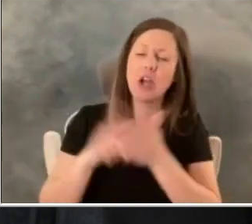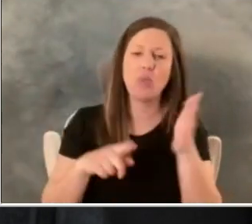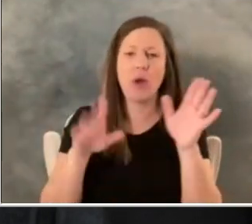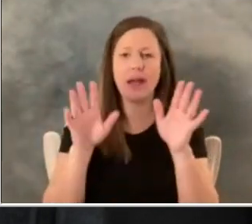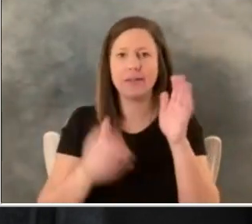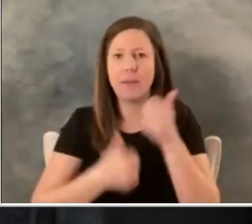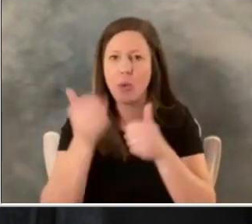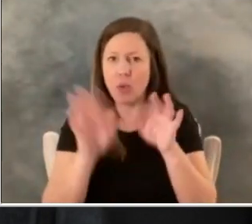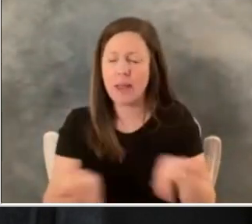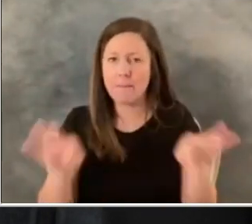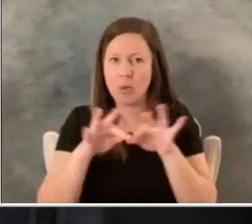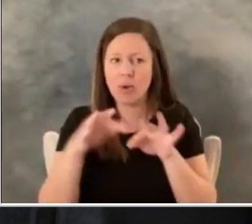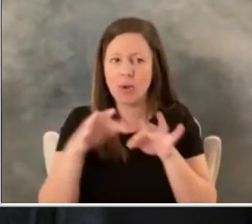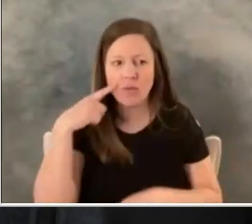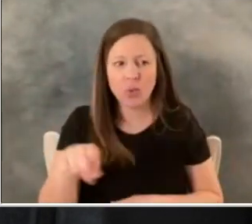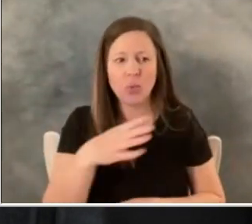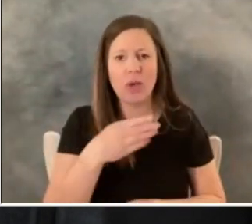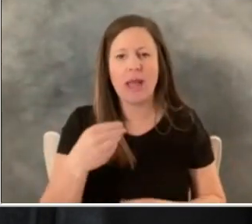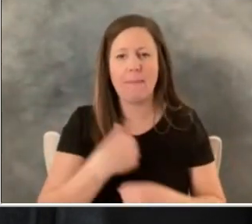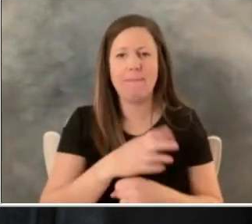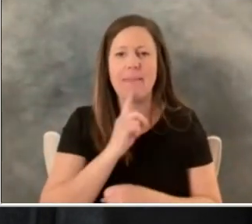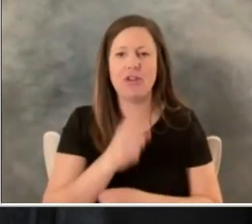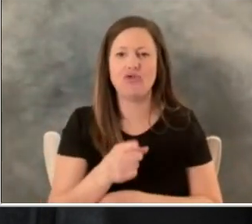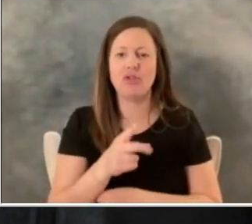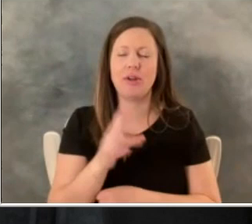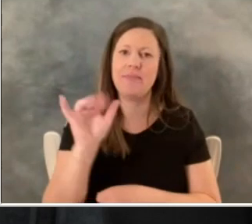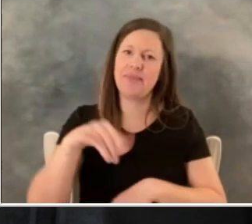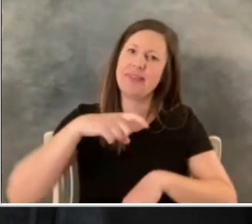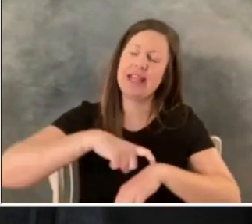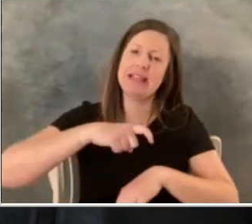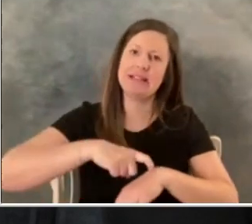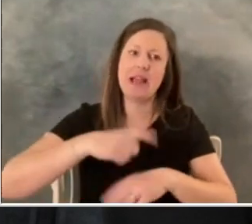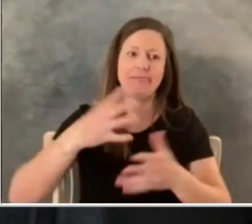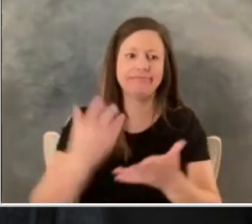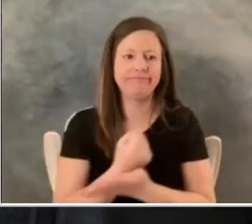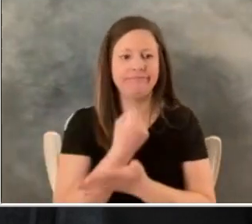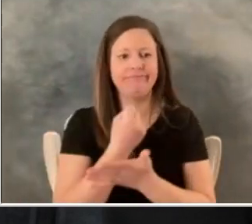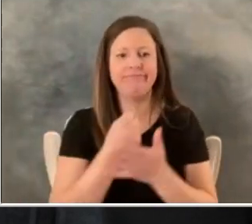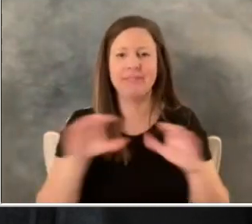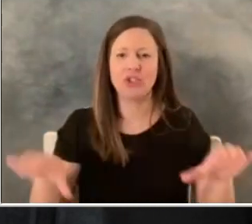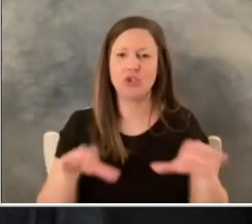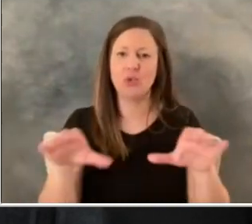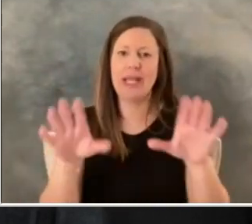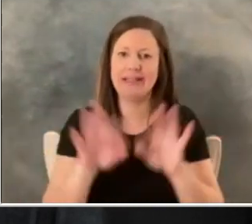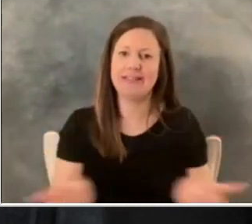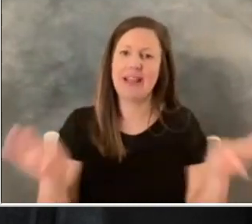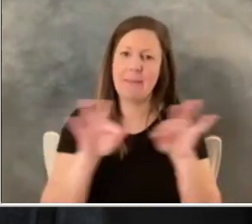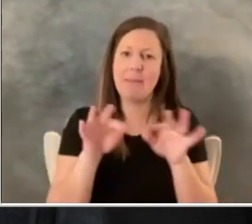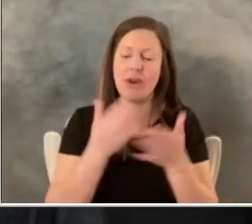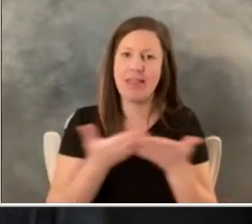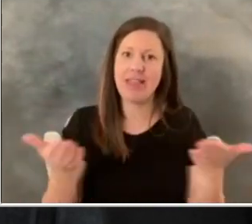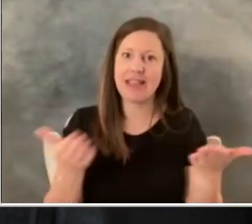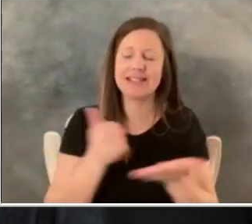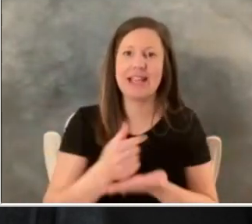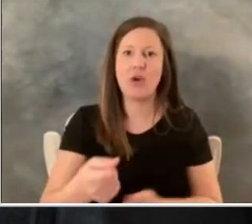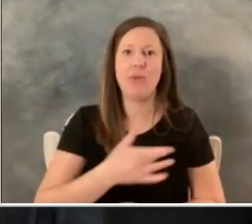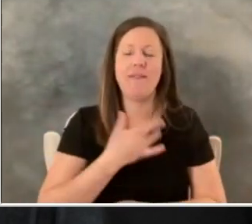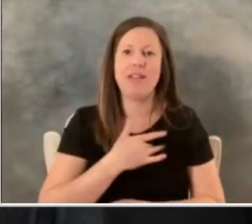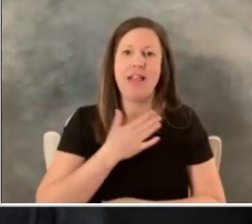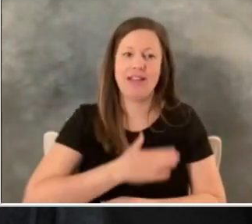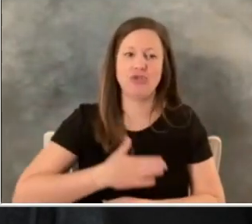make sure that you're spending that time, doing those things that bring you enjoyment and keep you